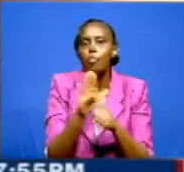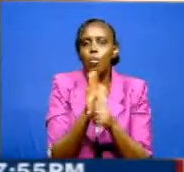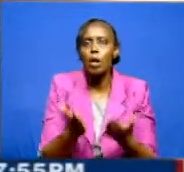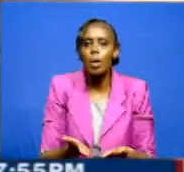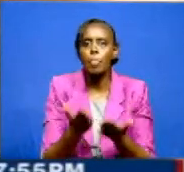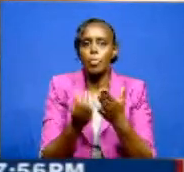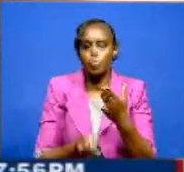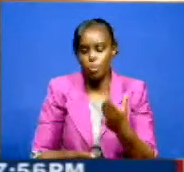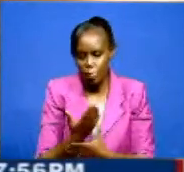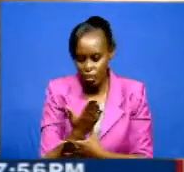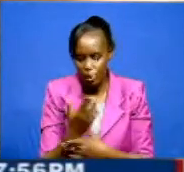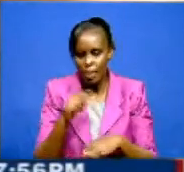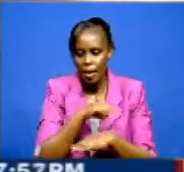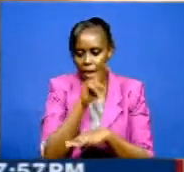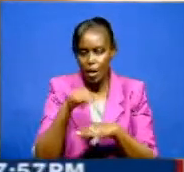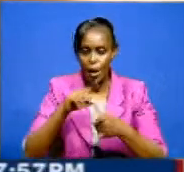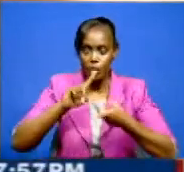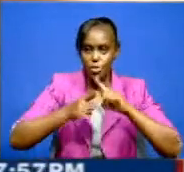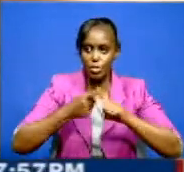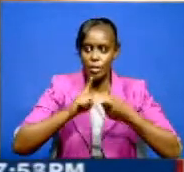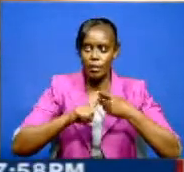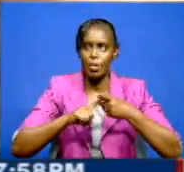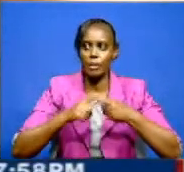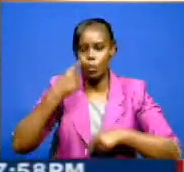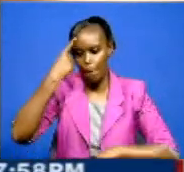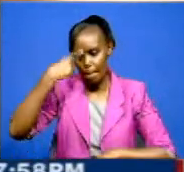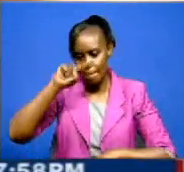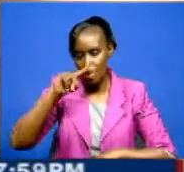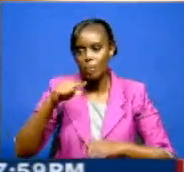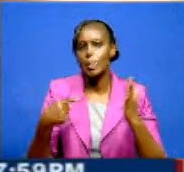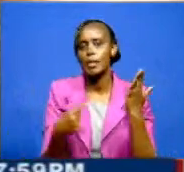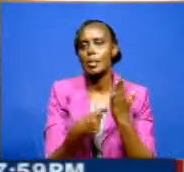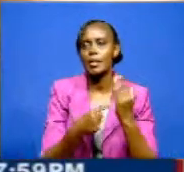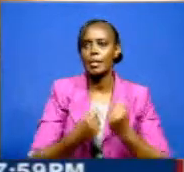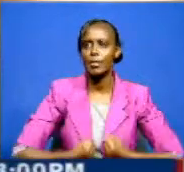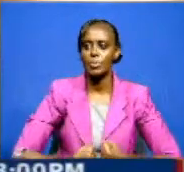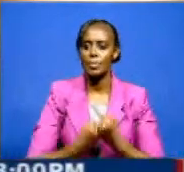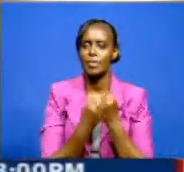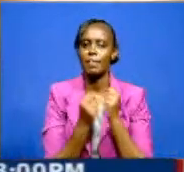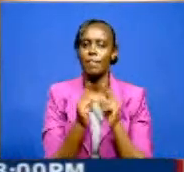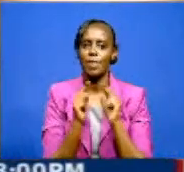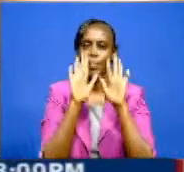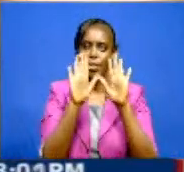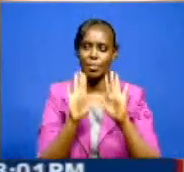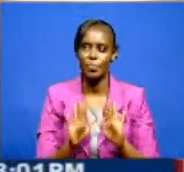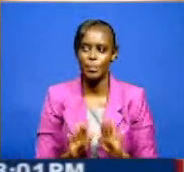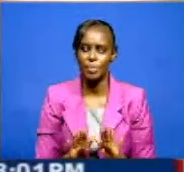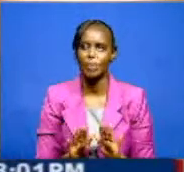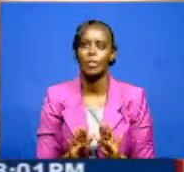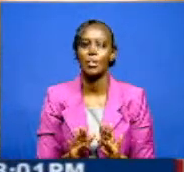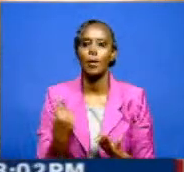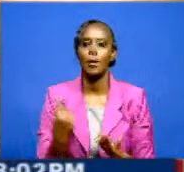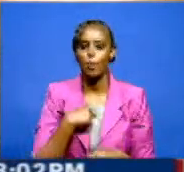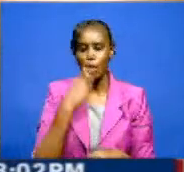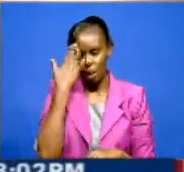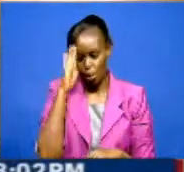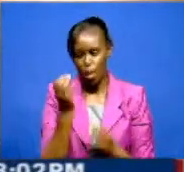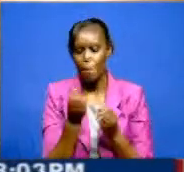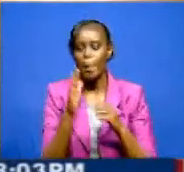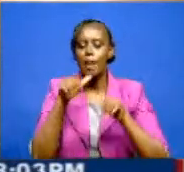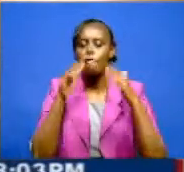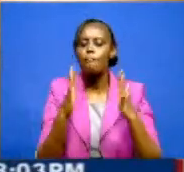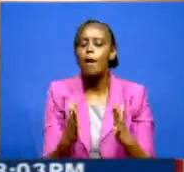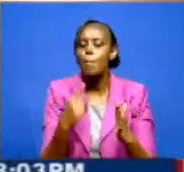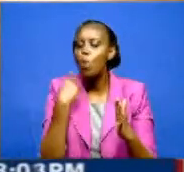production, again, national standards and policies, technical assistance, which is very, very key, because we know that for many farmers